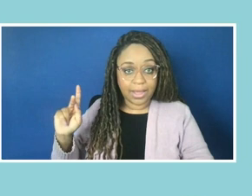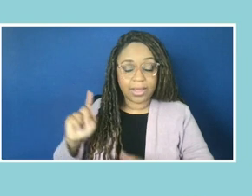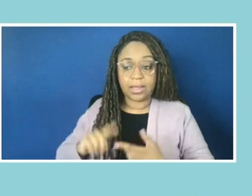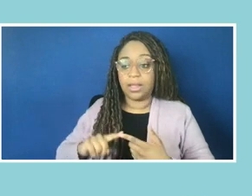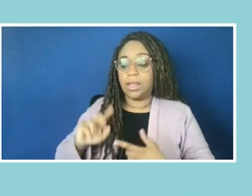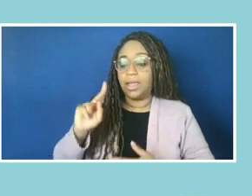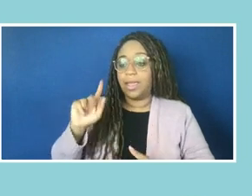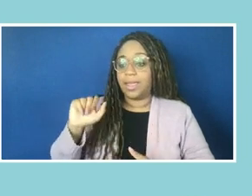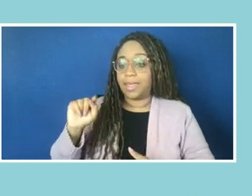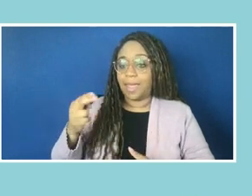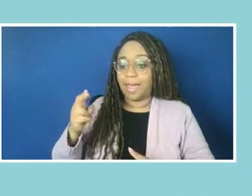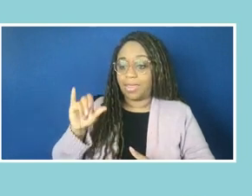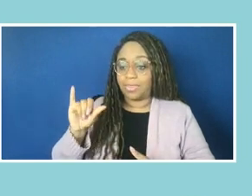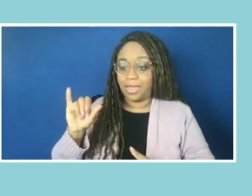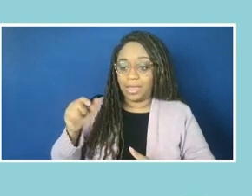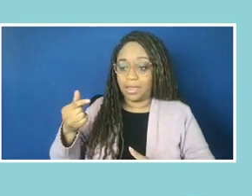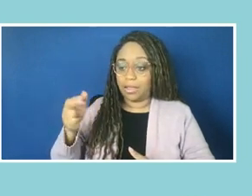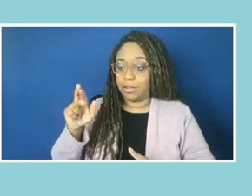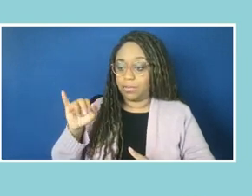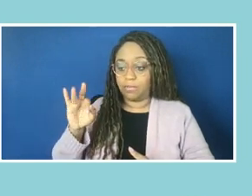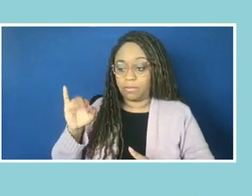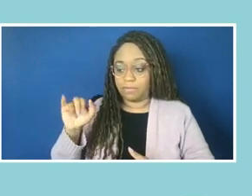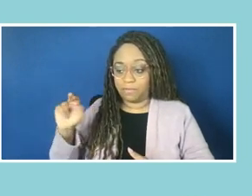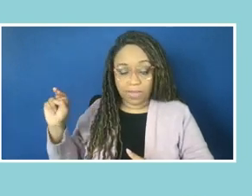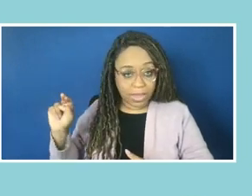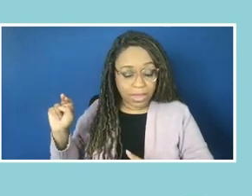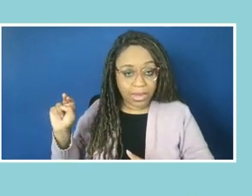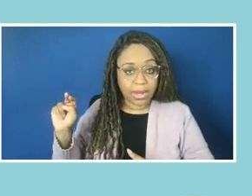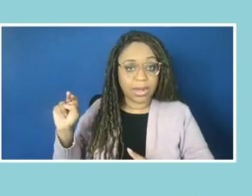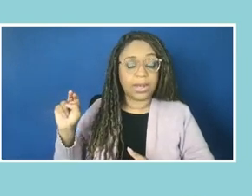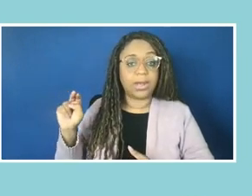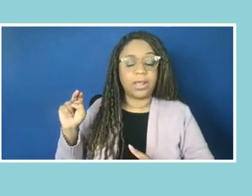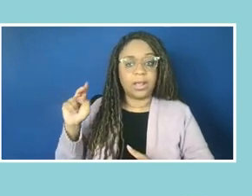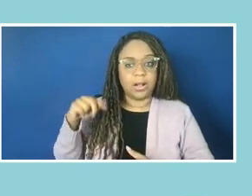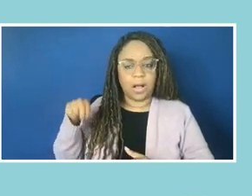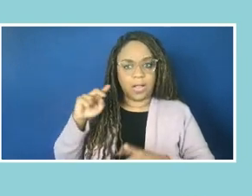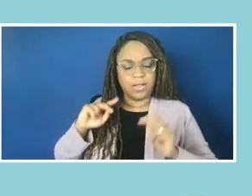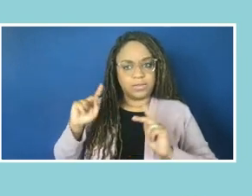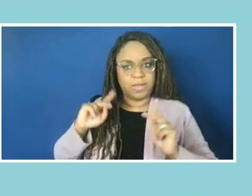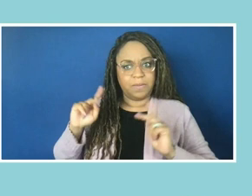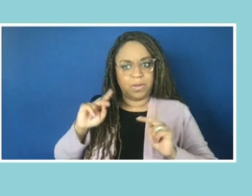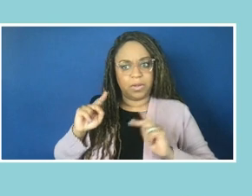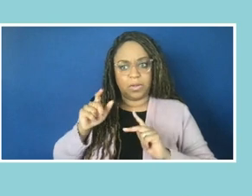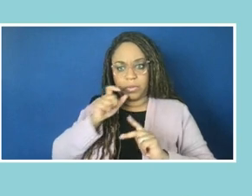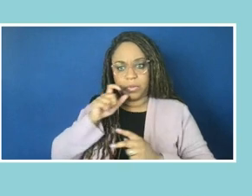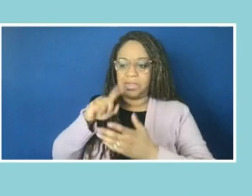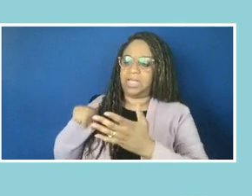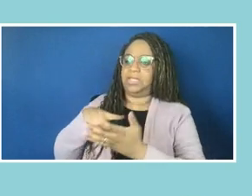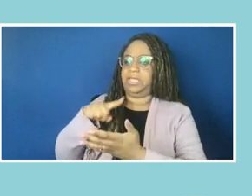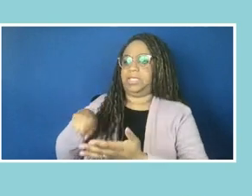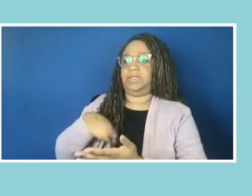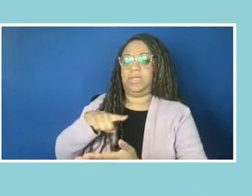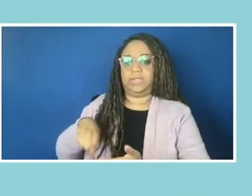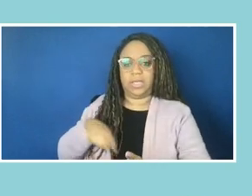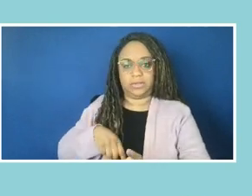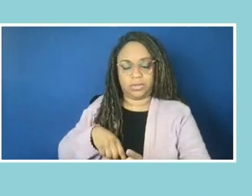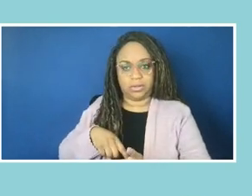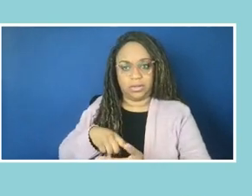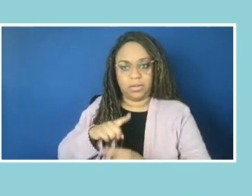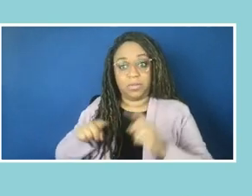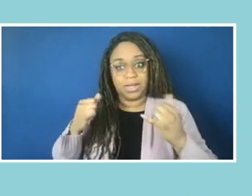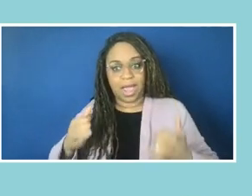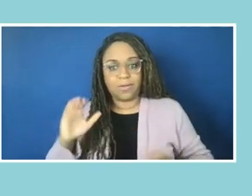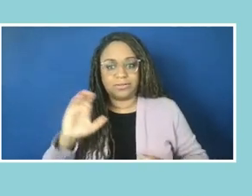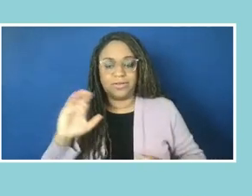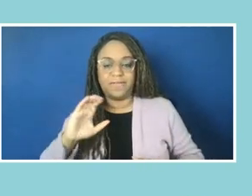not forget about the fact that when they passed these anti-voting laws, that's cancel culture. So